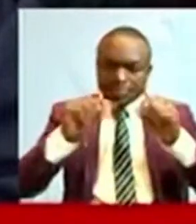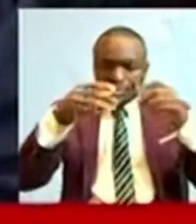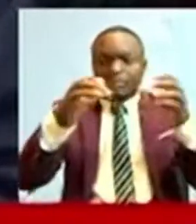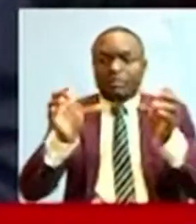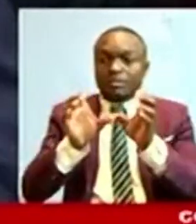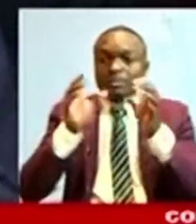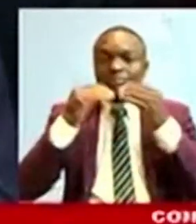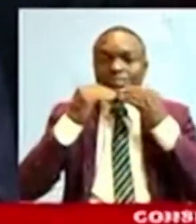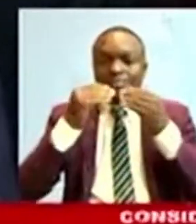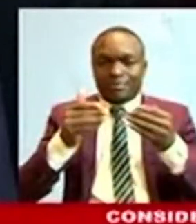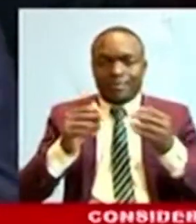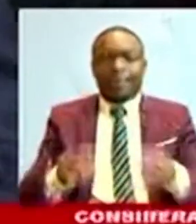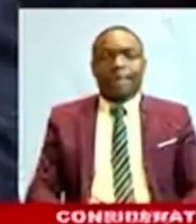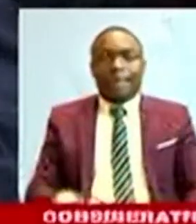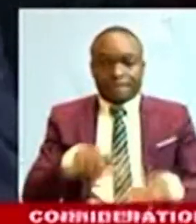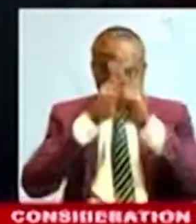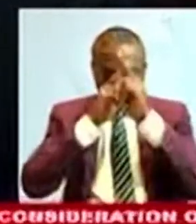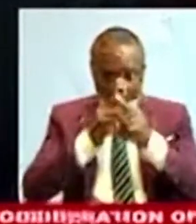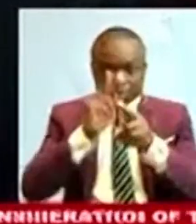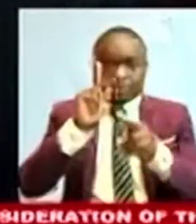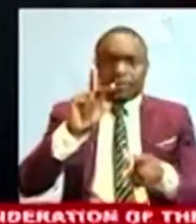you. Thank you. Honorable Kafaya.